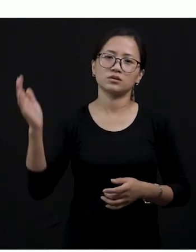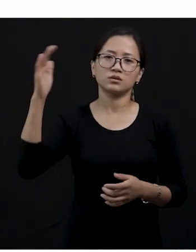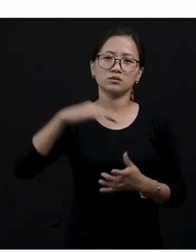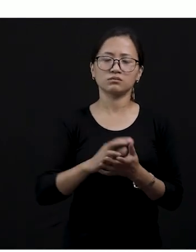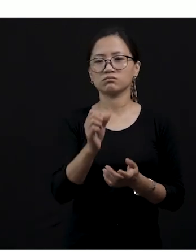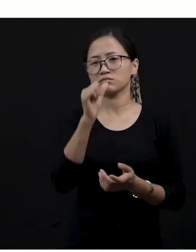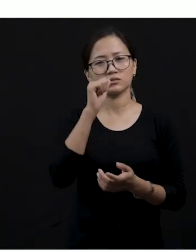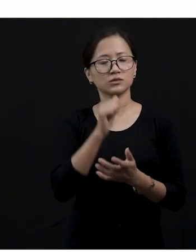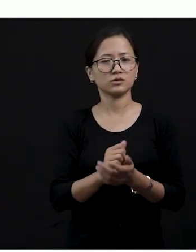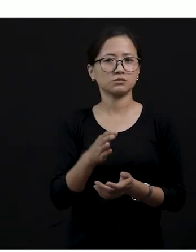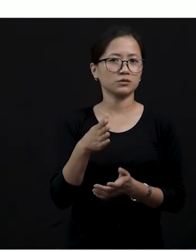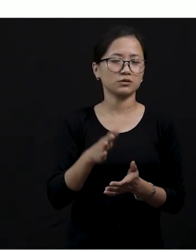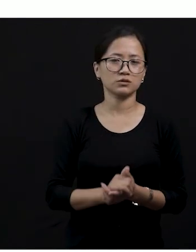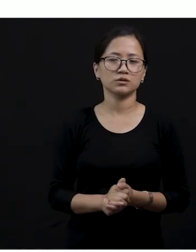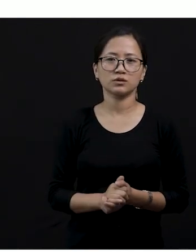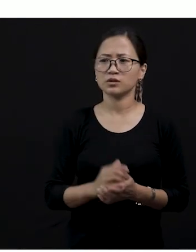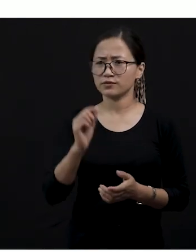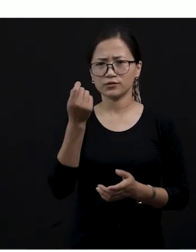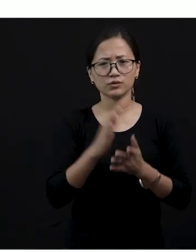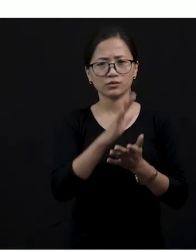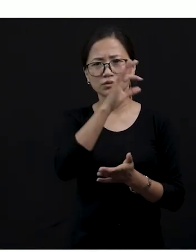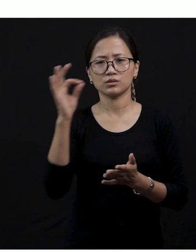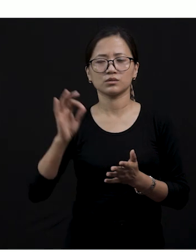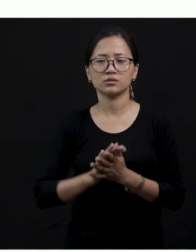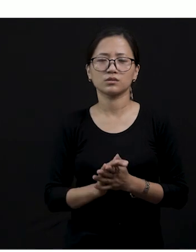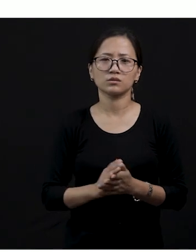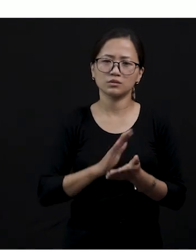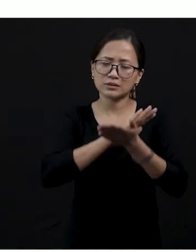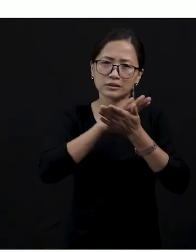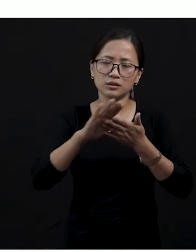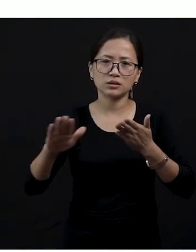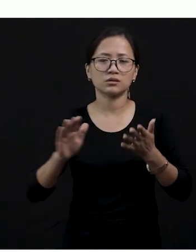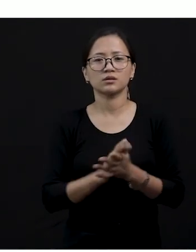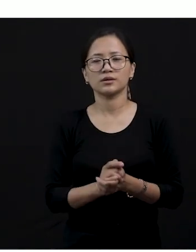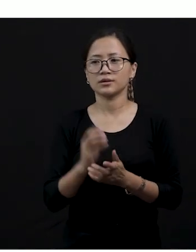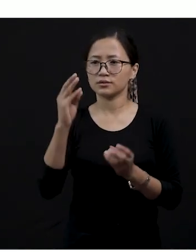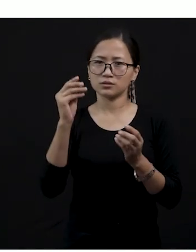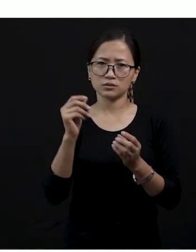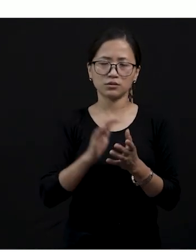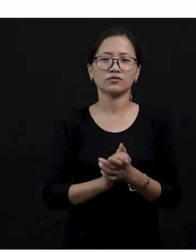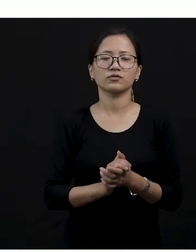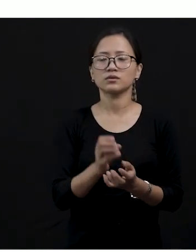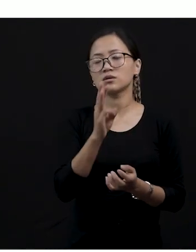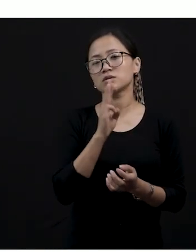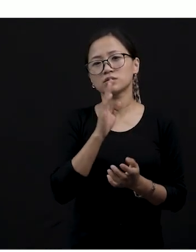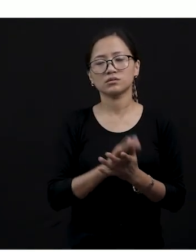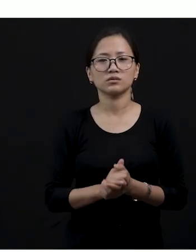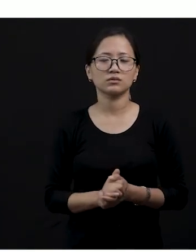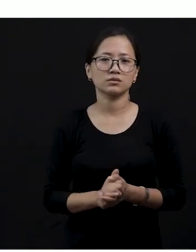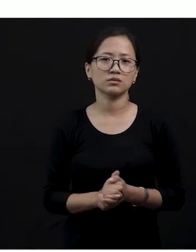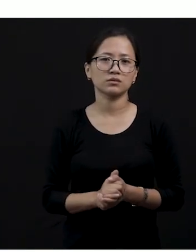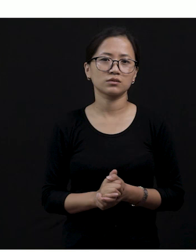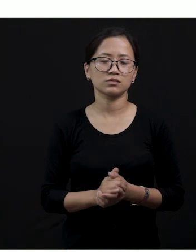you don't drink it because it is dirty. But after a few weeks, it becomes so clear, so clean, soft water. Yes, so